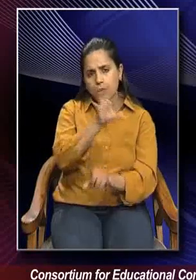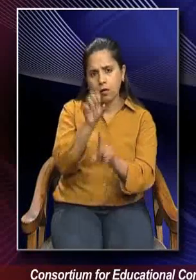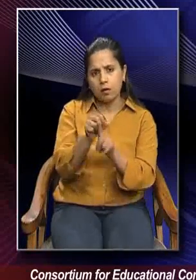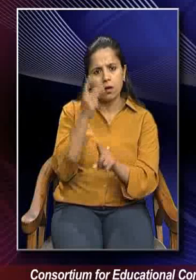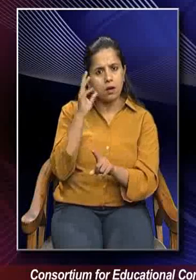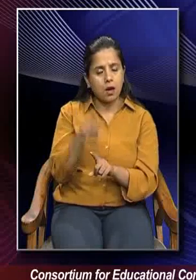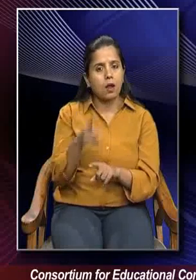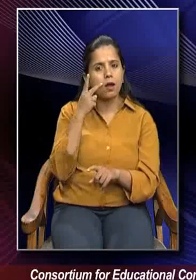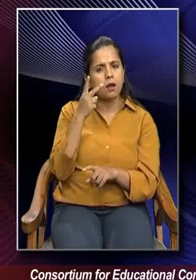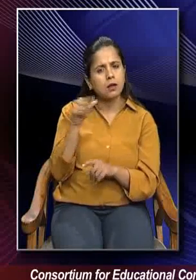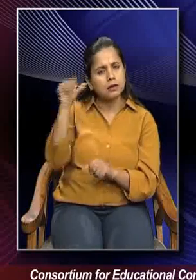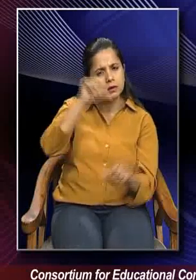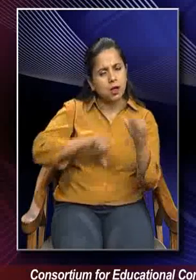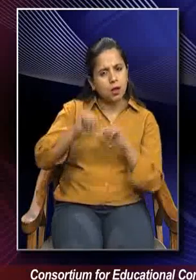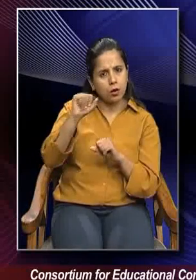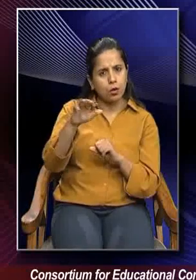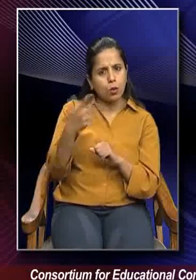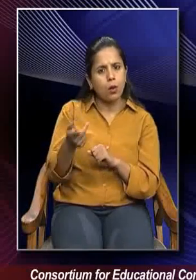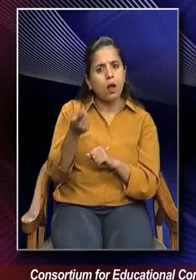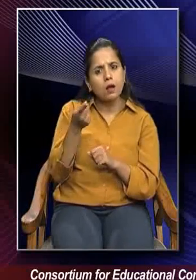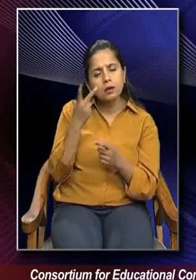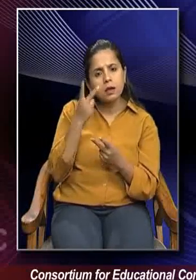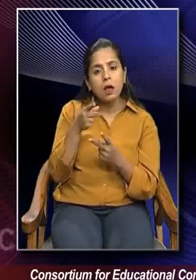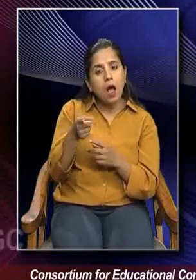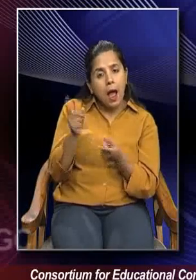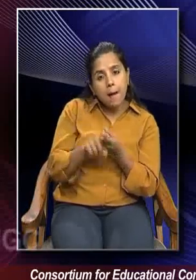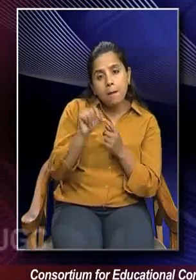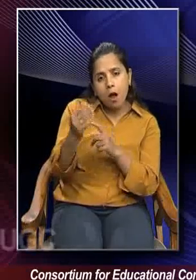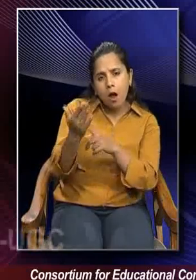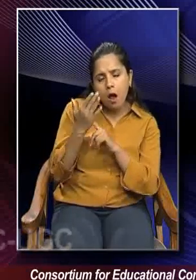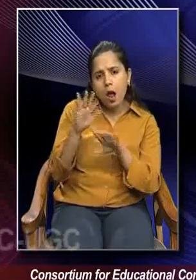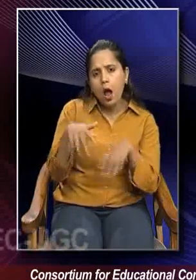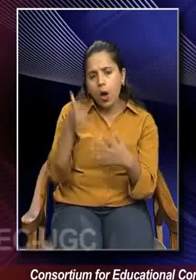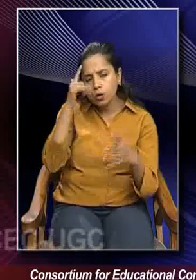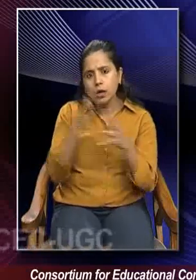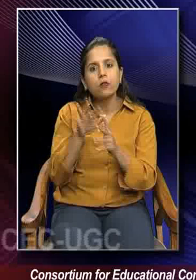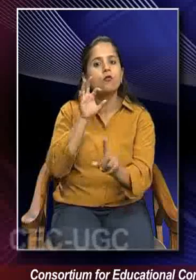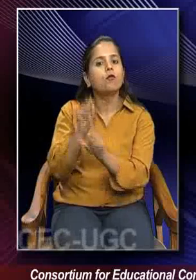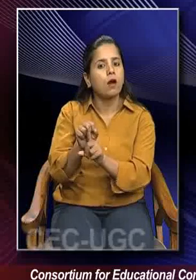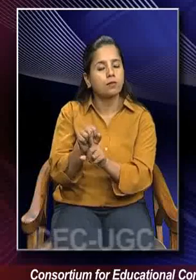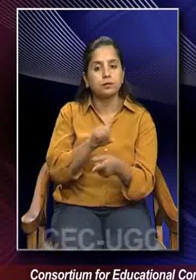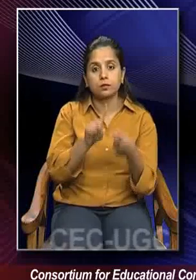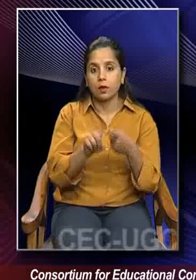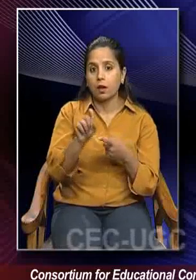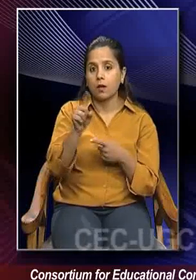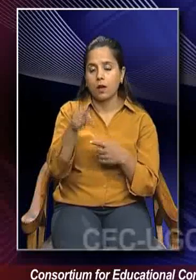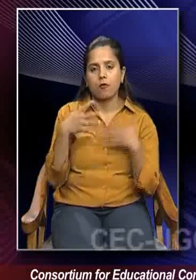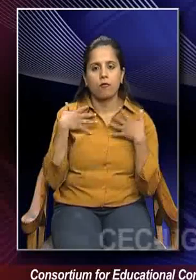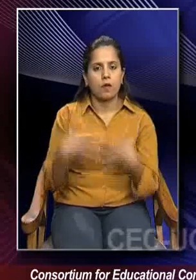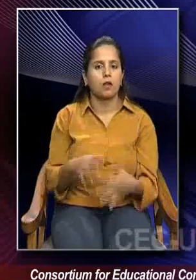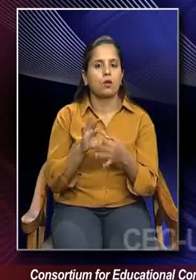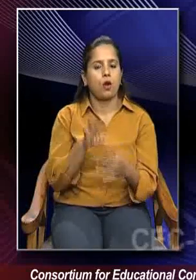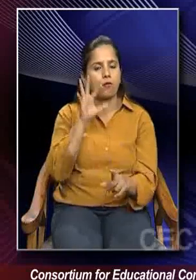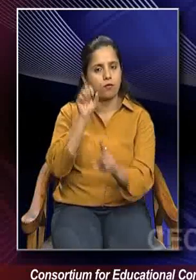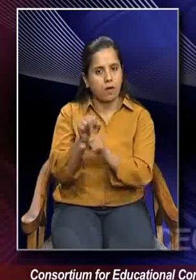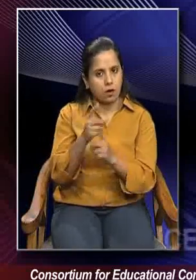the signs and symptoms of stress. The first is your physical